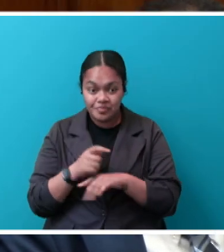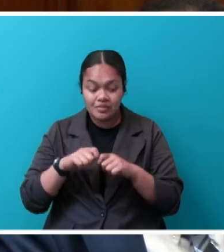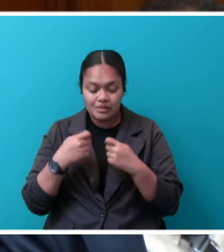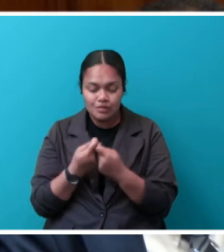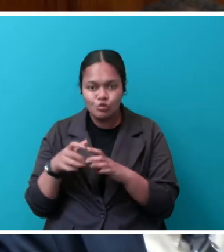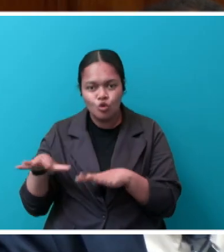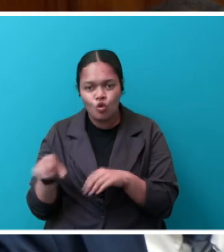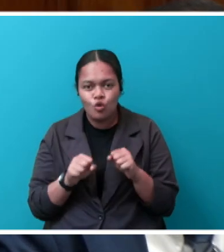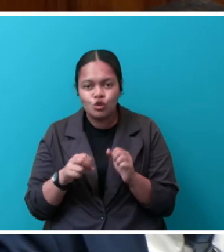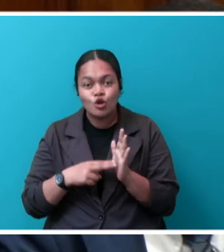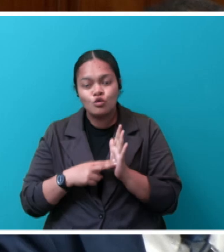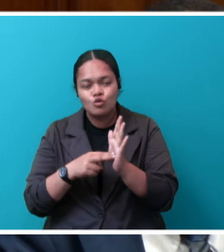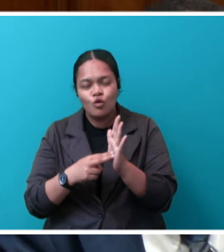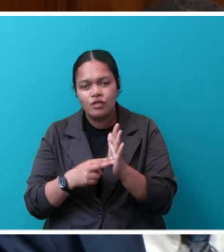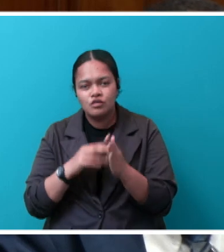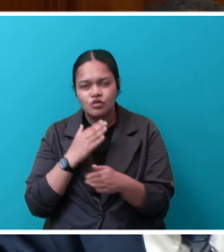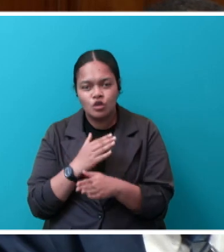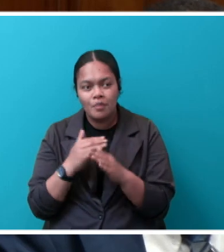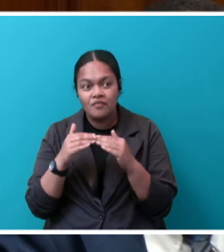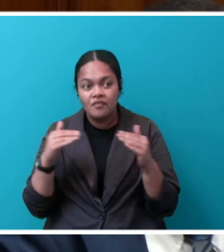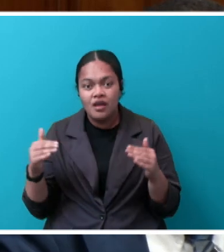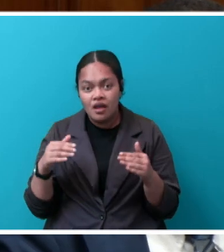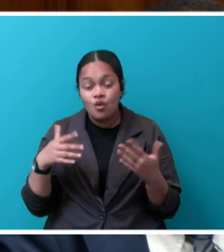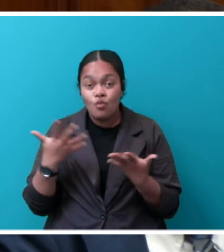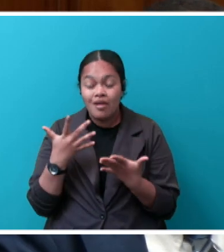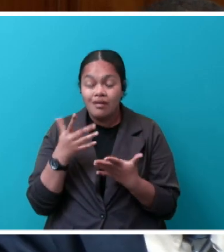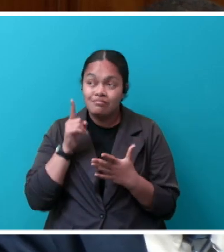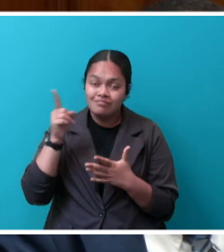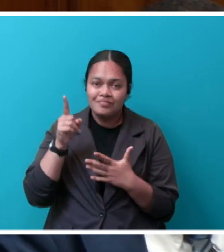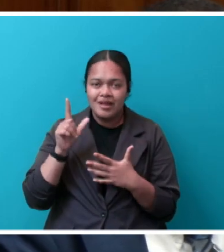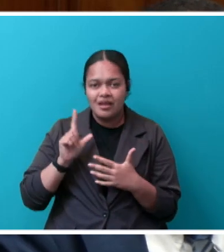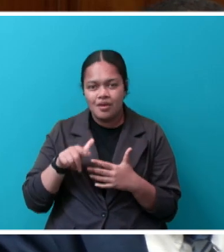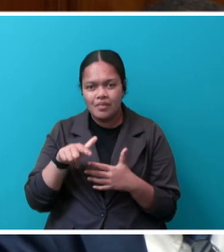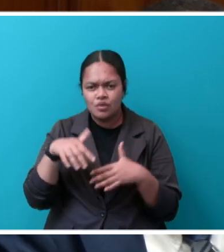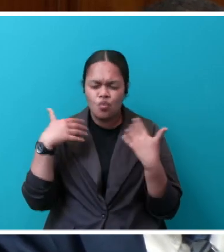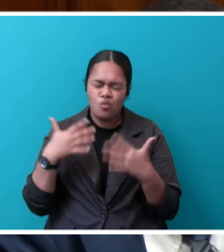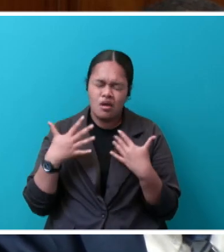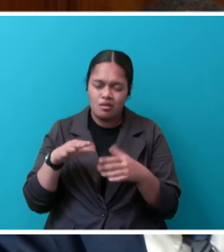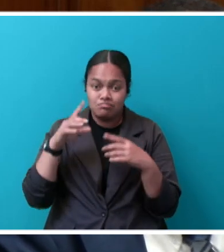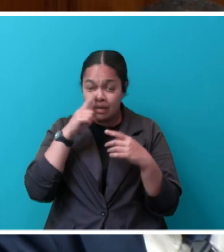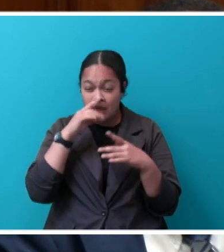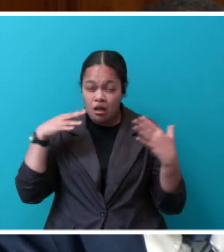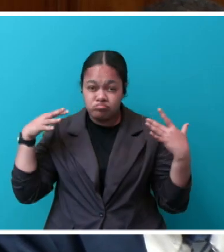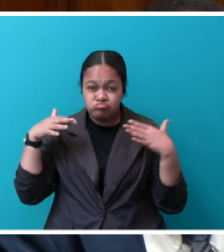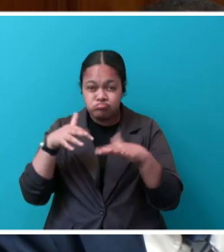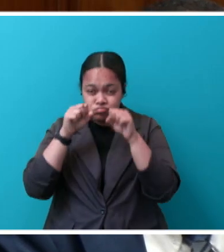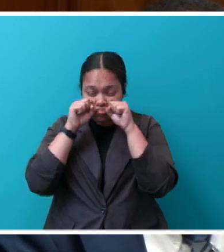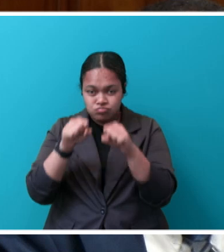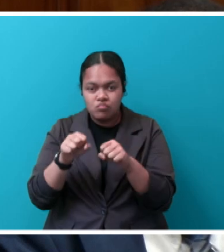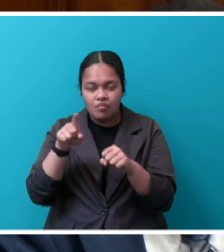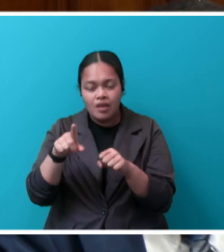hosted the Northern Job Fair, which was held in Lambasa and attracted a huge crowd at the Lambasa Civic